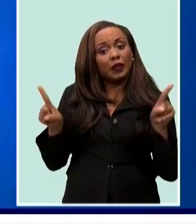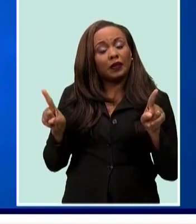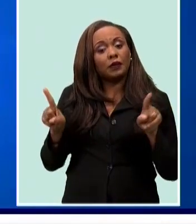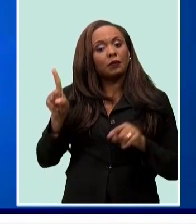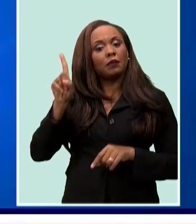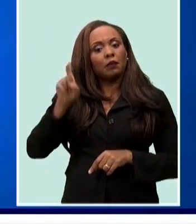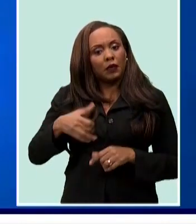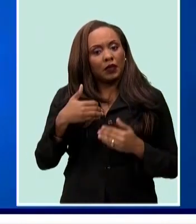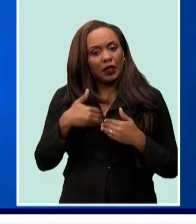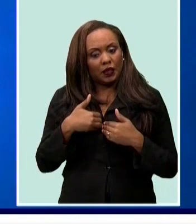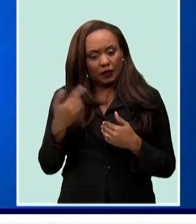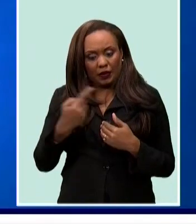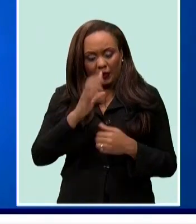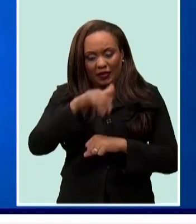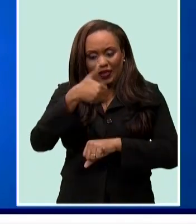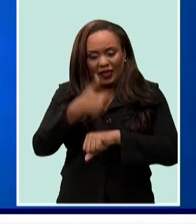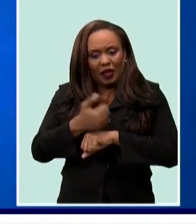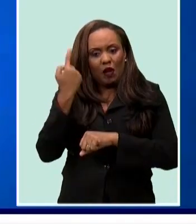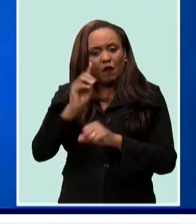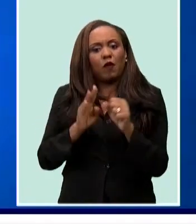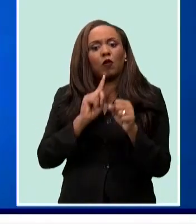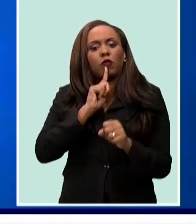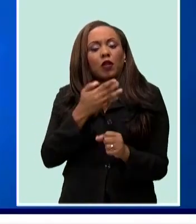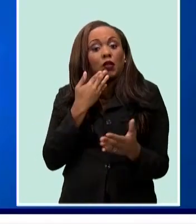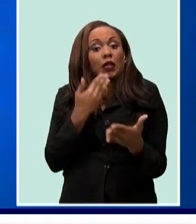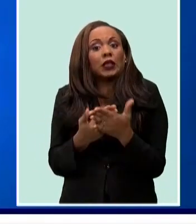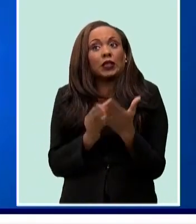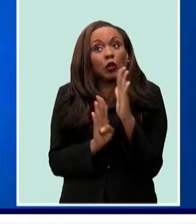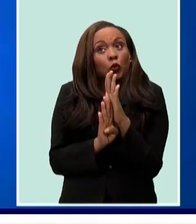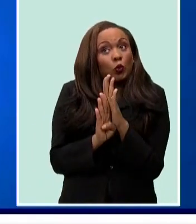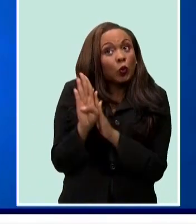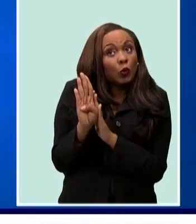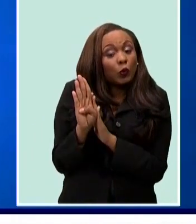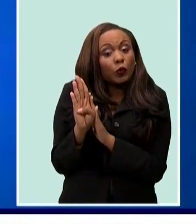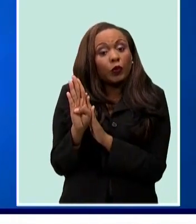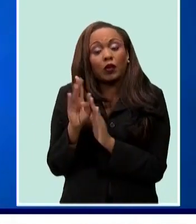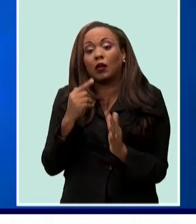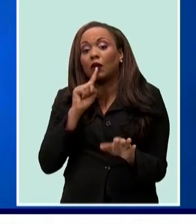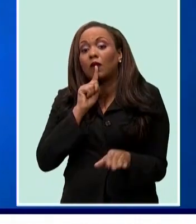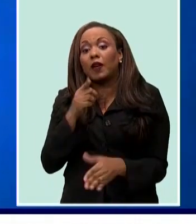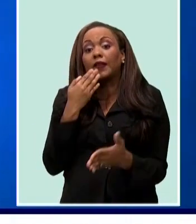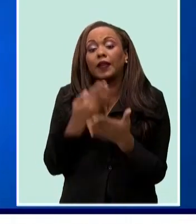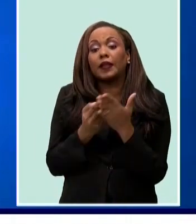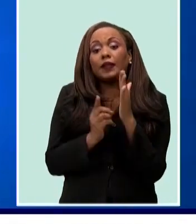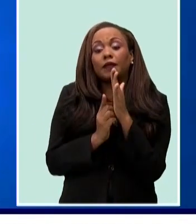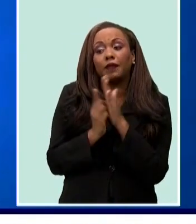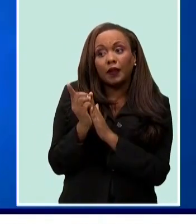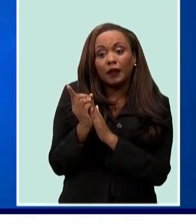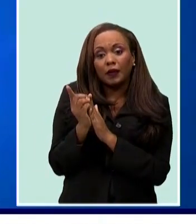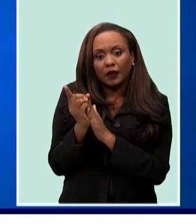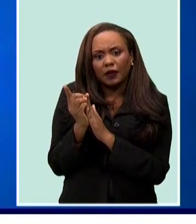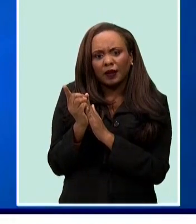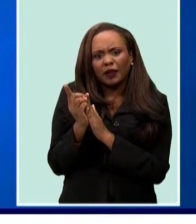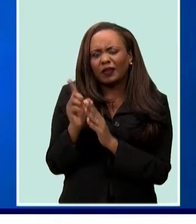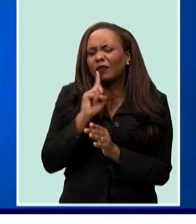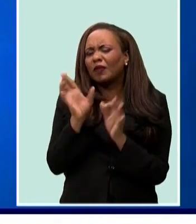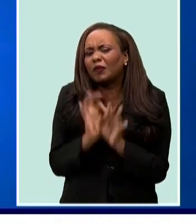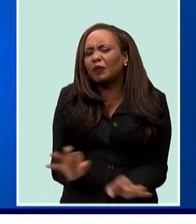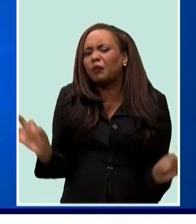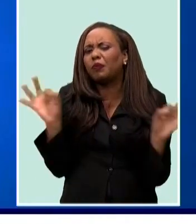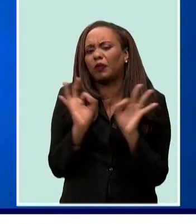must have in place a growth model, a growth perspective that has productivity as one essential